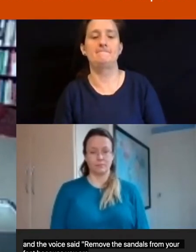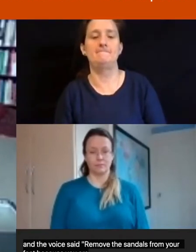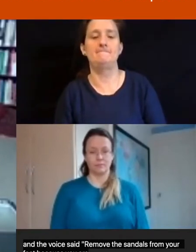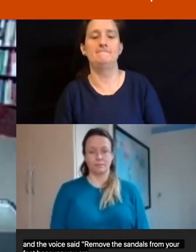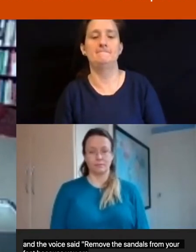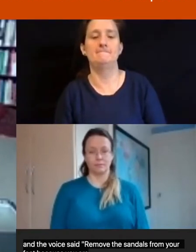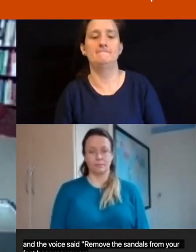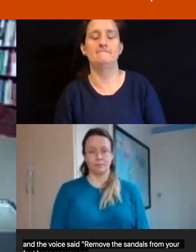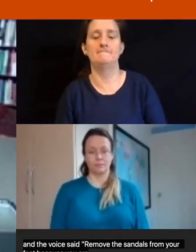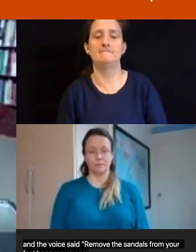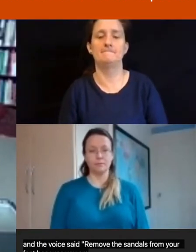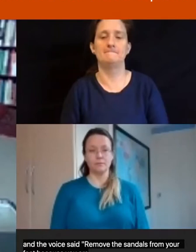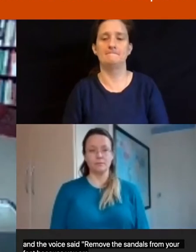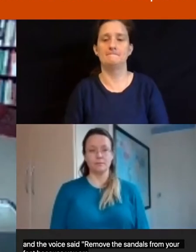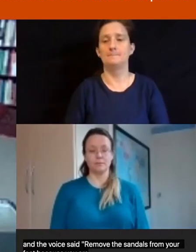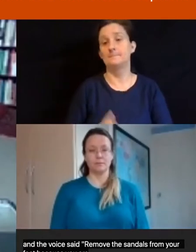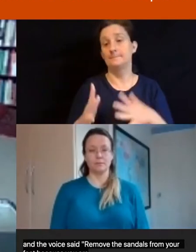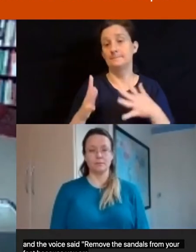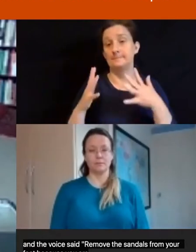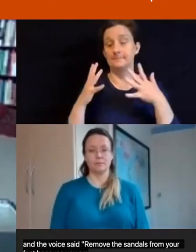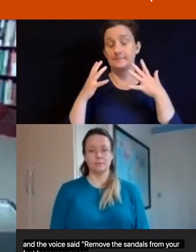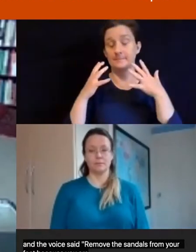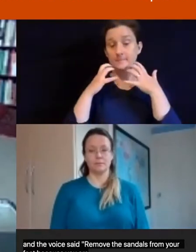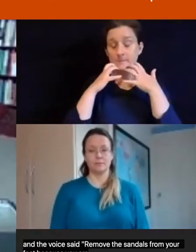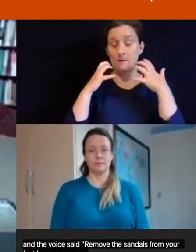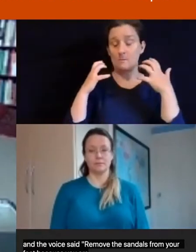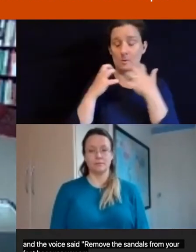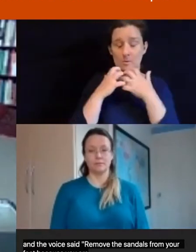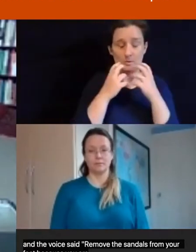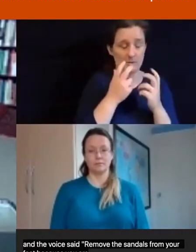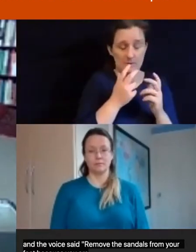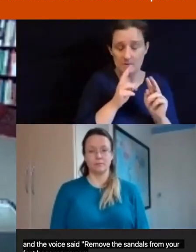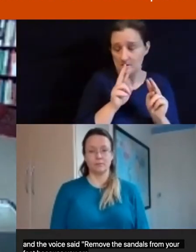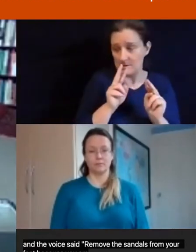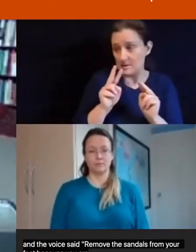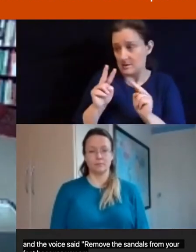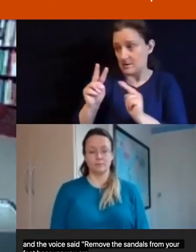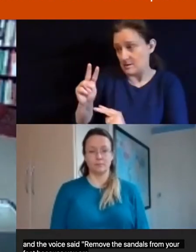And then Moses looked into the fire